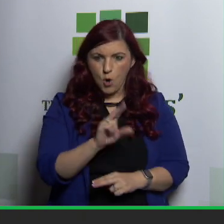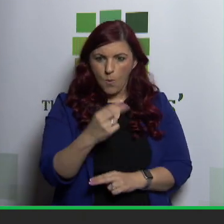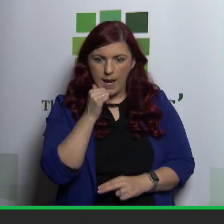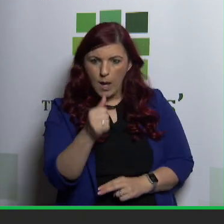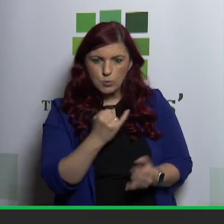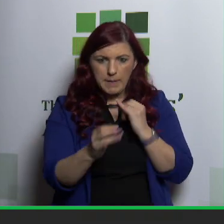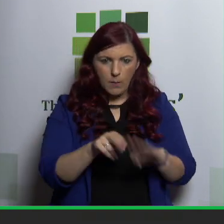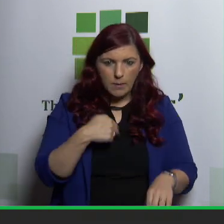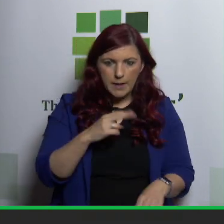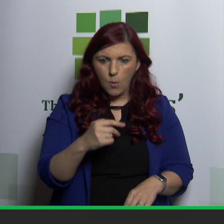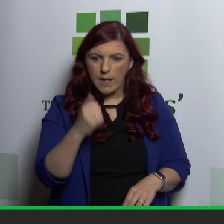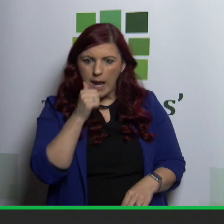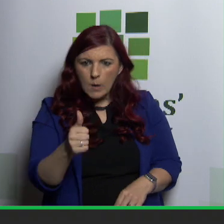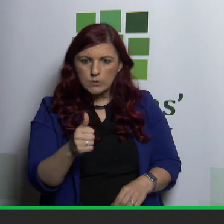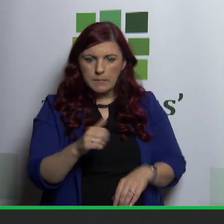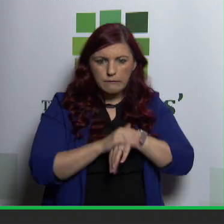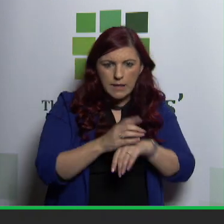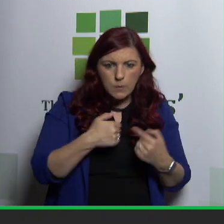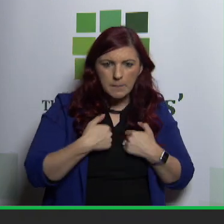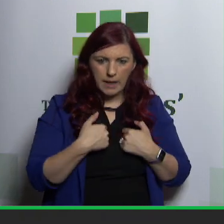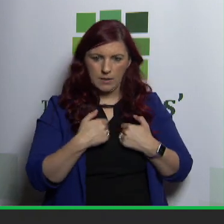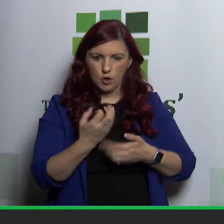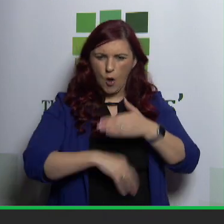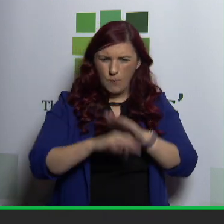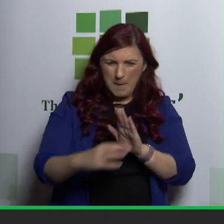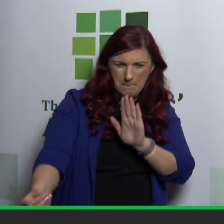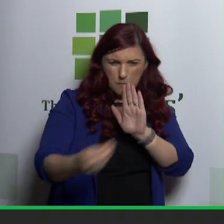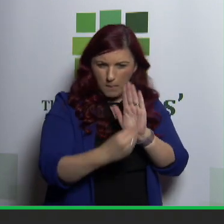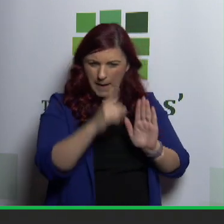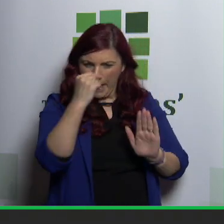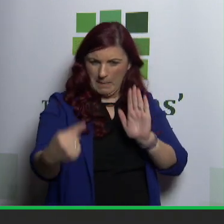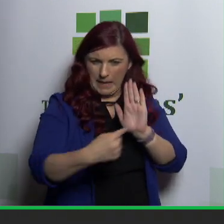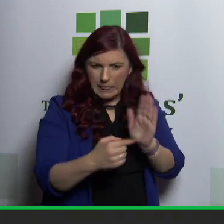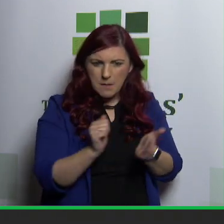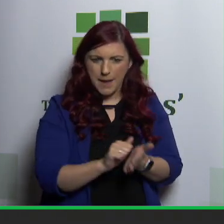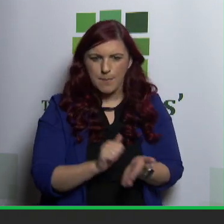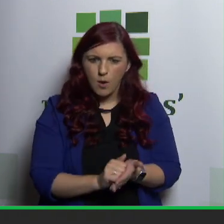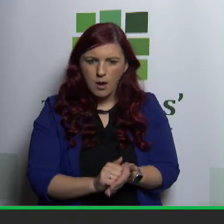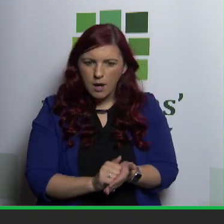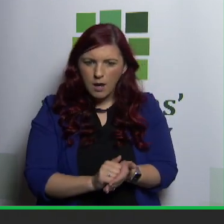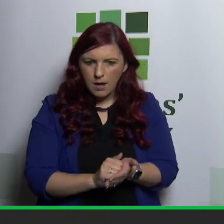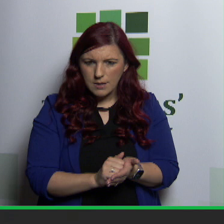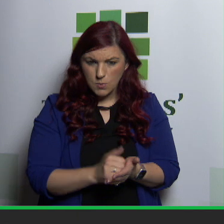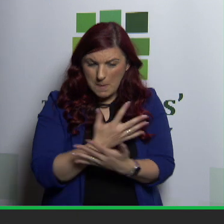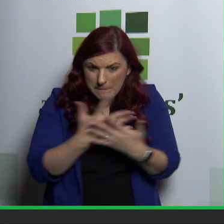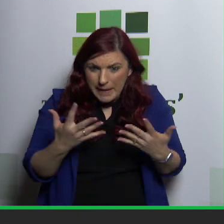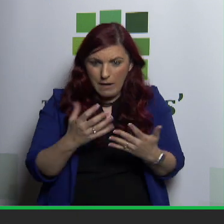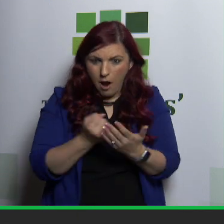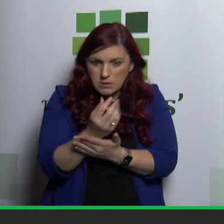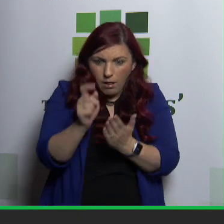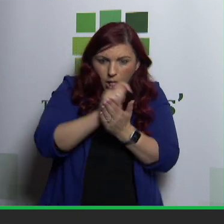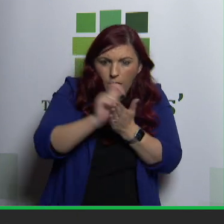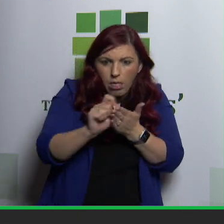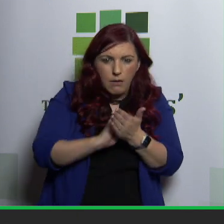near me door. The government put me number in the paper when I went to court. They put up a big write-up about me as well.